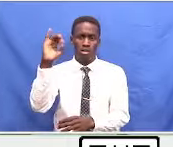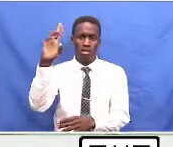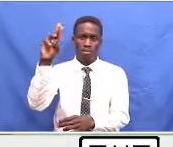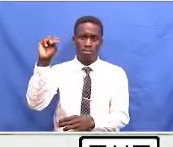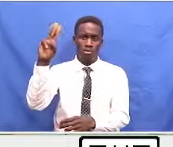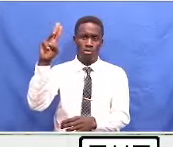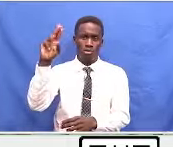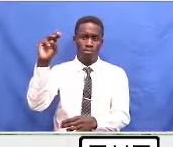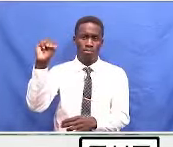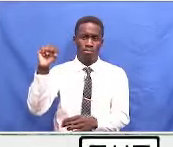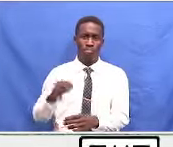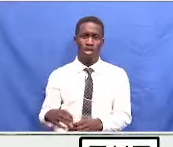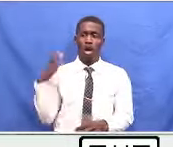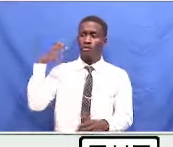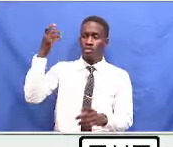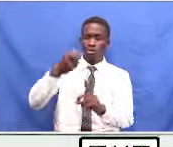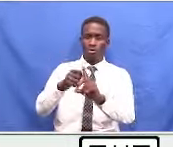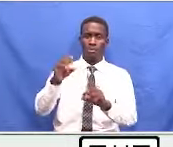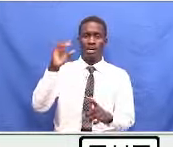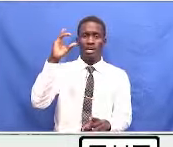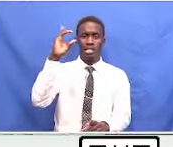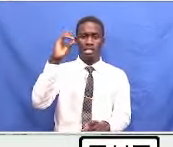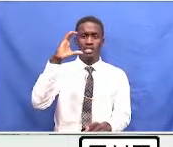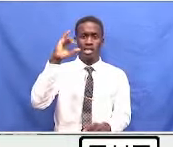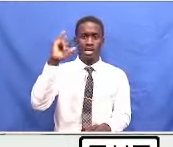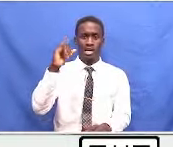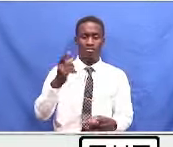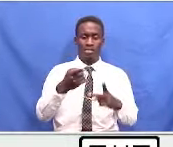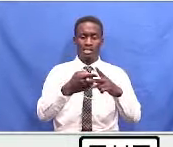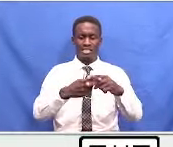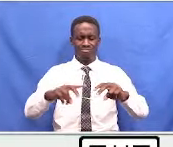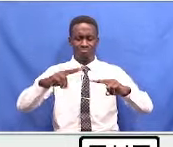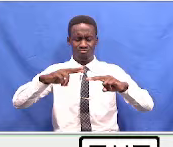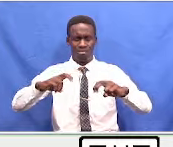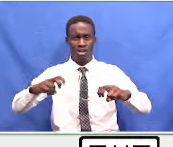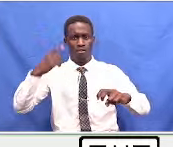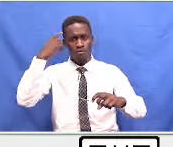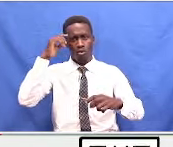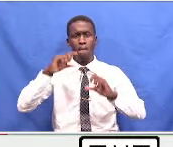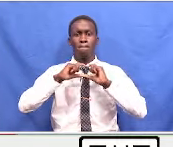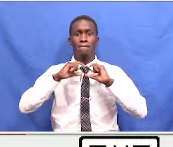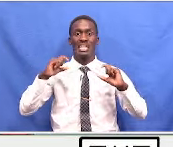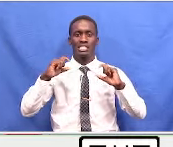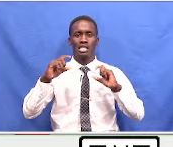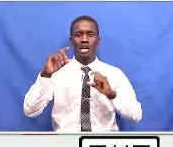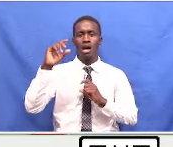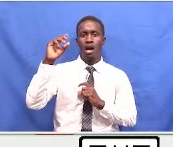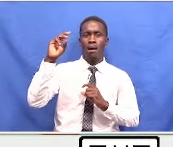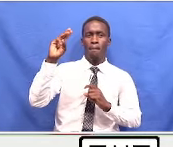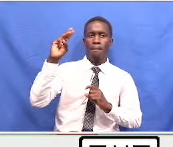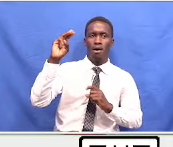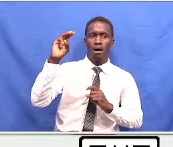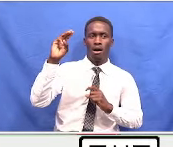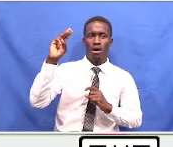detectives from the Directorate of Criminal Investigations have launched a relentless manhunt for Pastor Elias Njau of Jesus